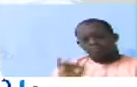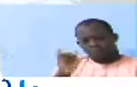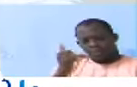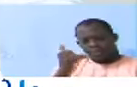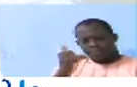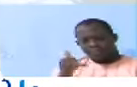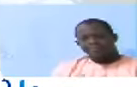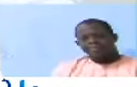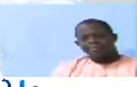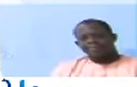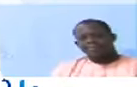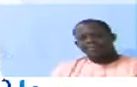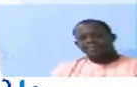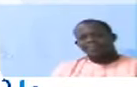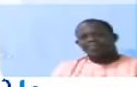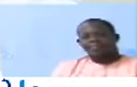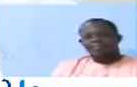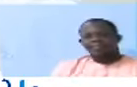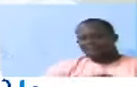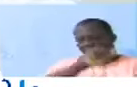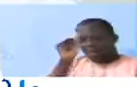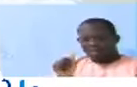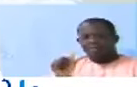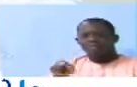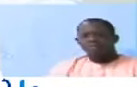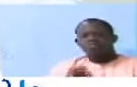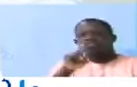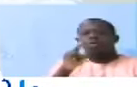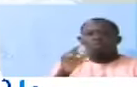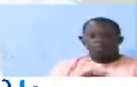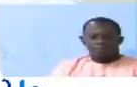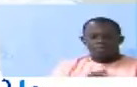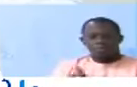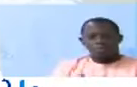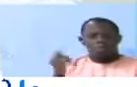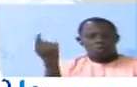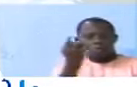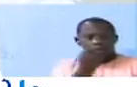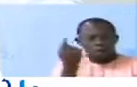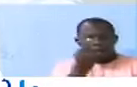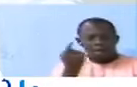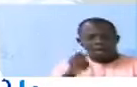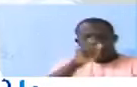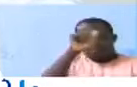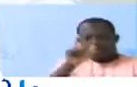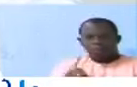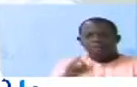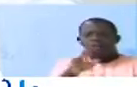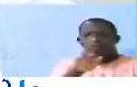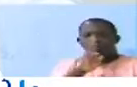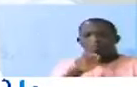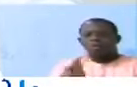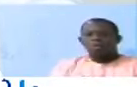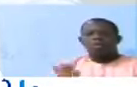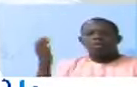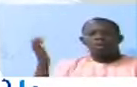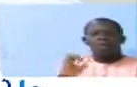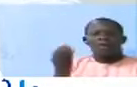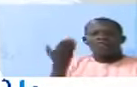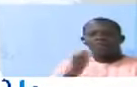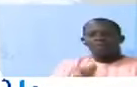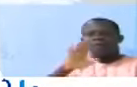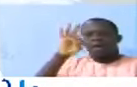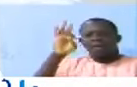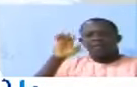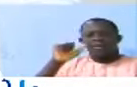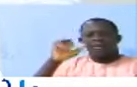yes. And were you the only person who came from Faraba to